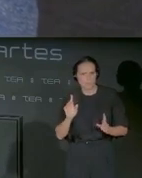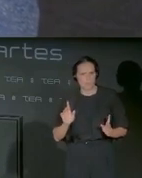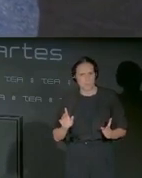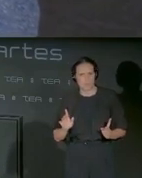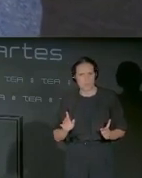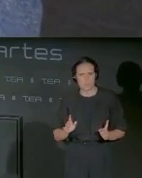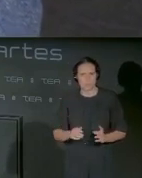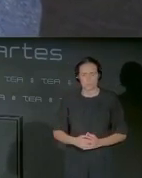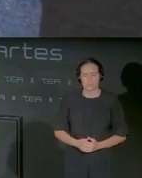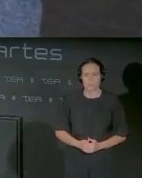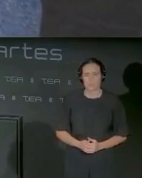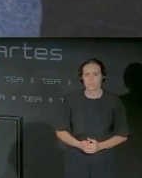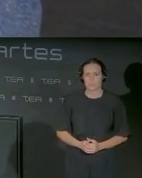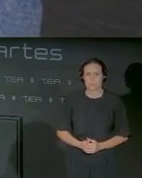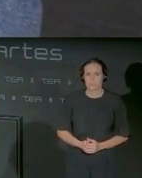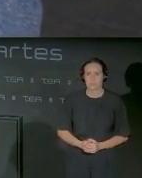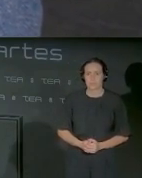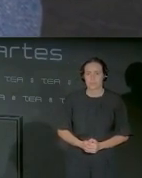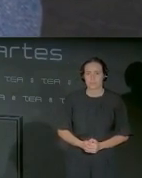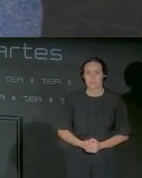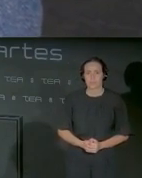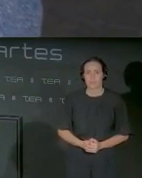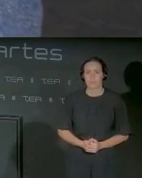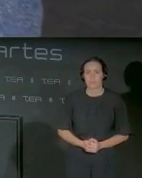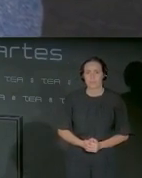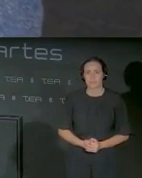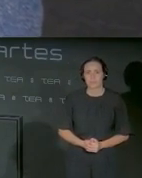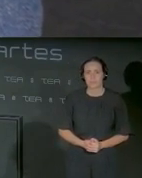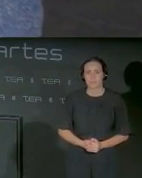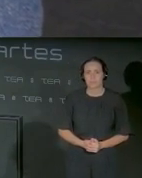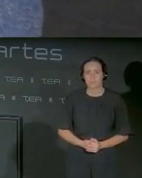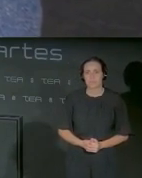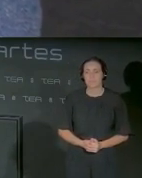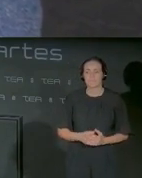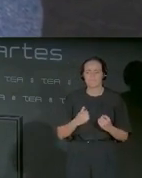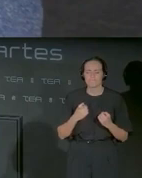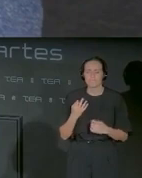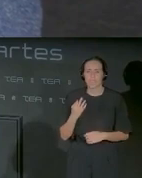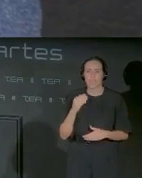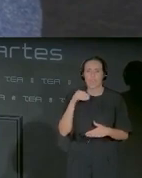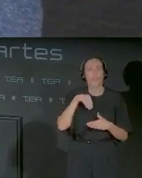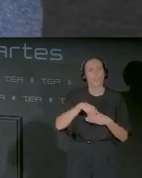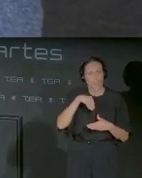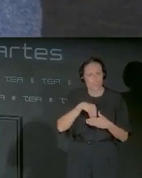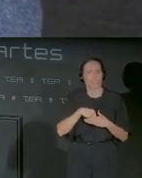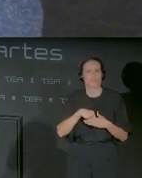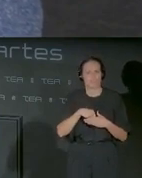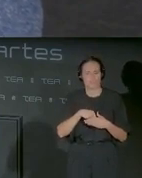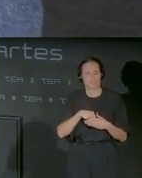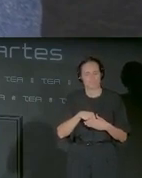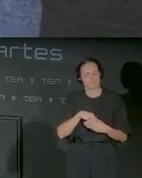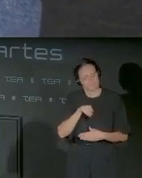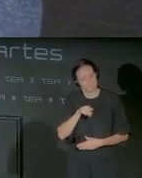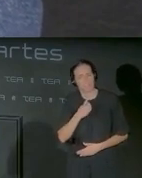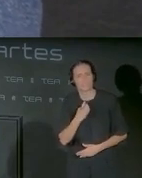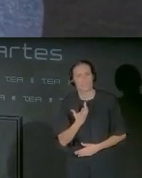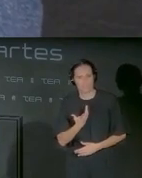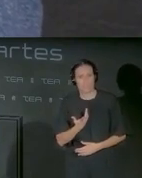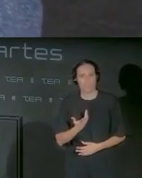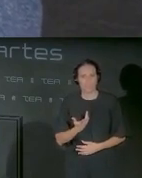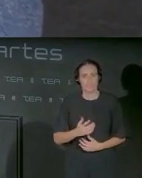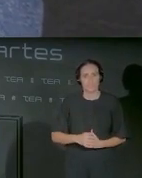content, and this is something that we've done and we're proud of, that we're doing it in the movie industry. In